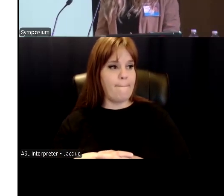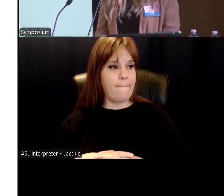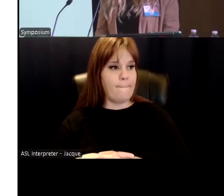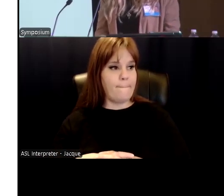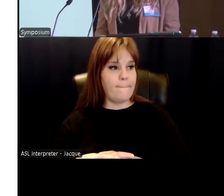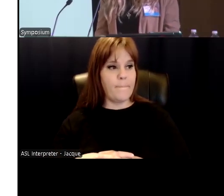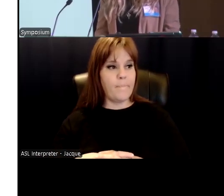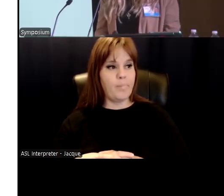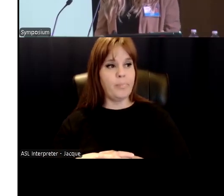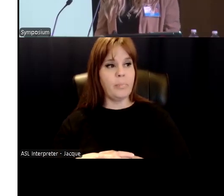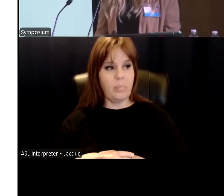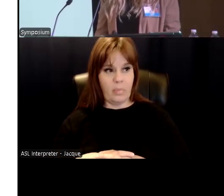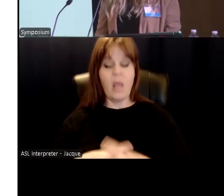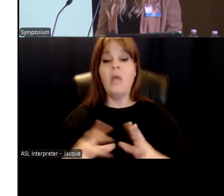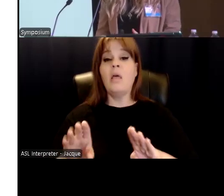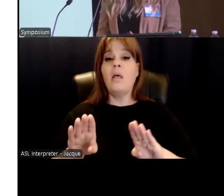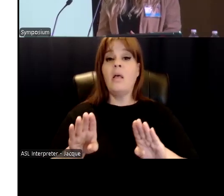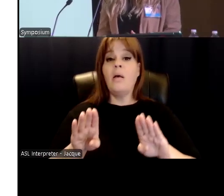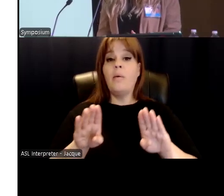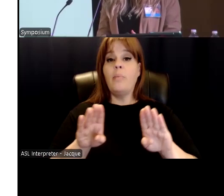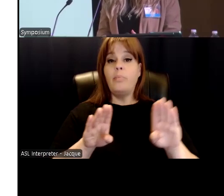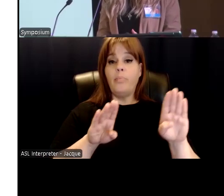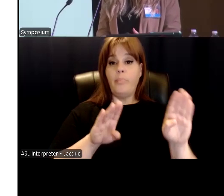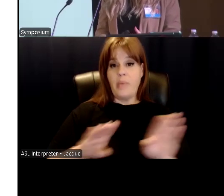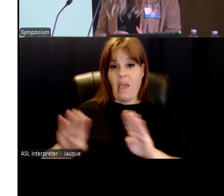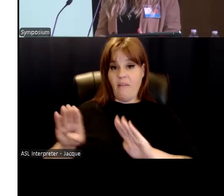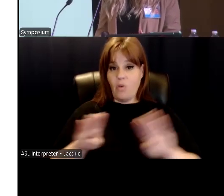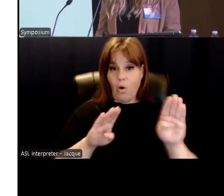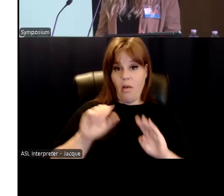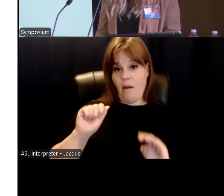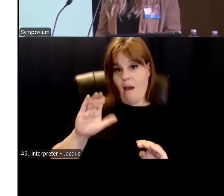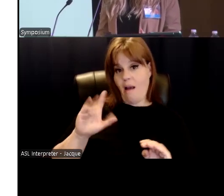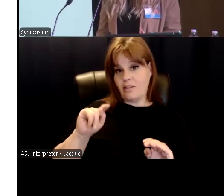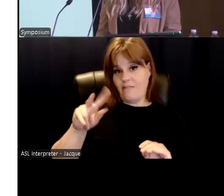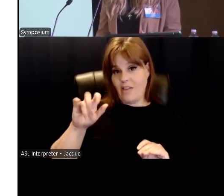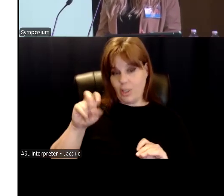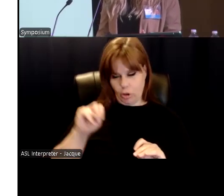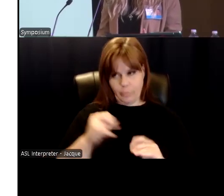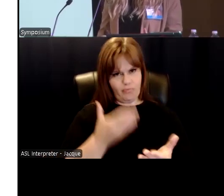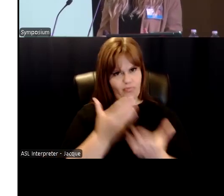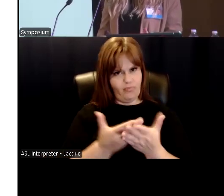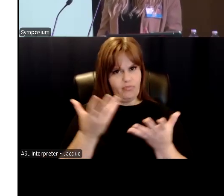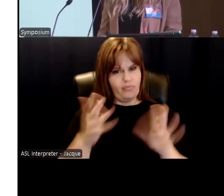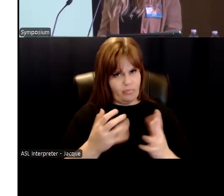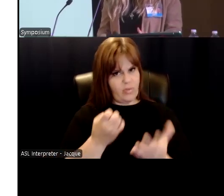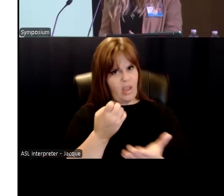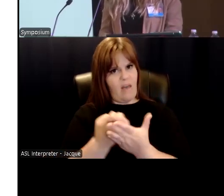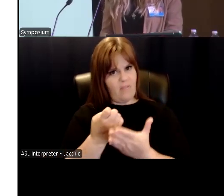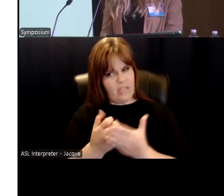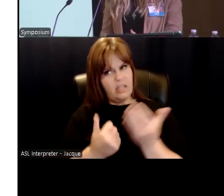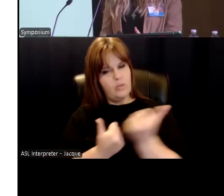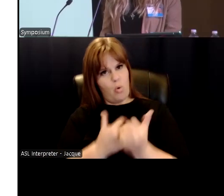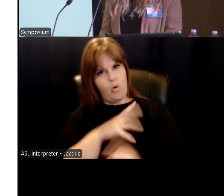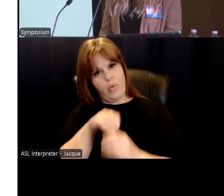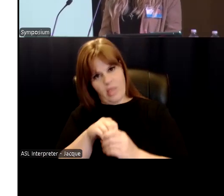And behavioral activation has shown to have a lot of evidence and support in the literature. It's